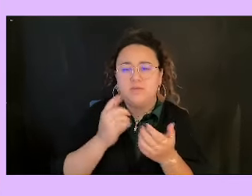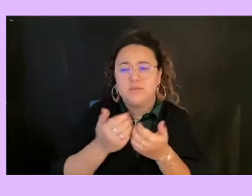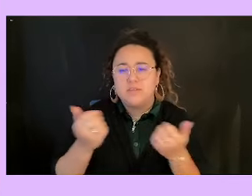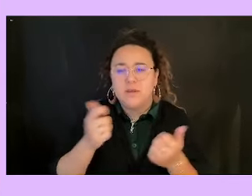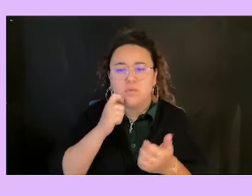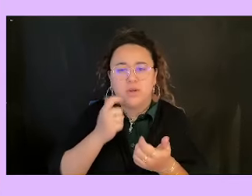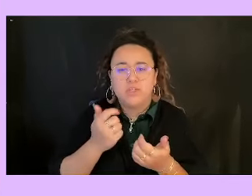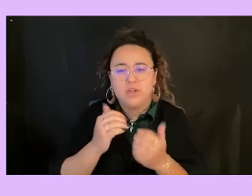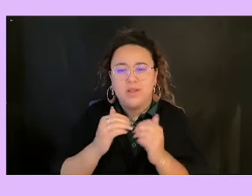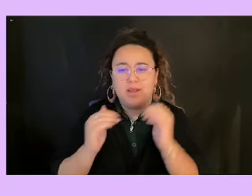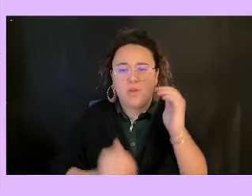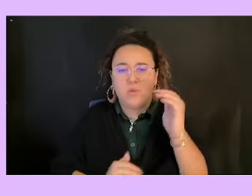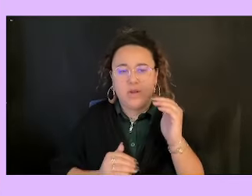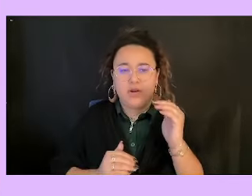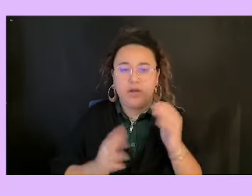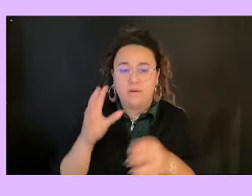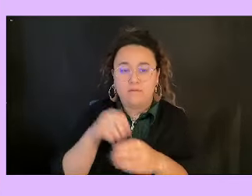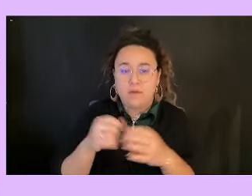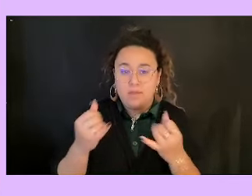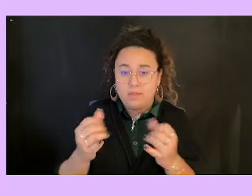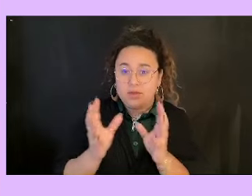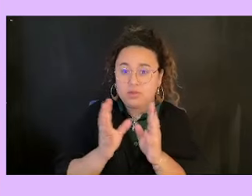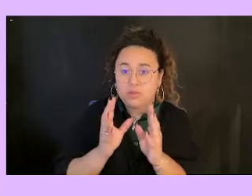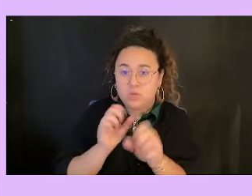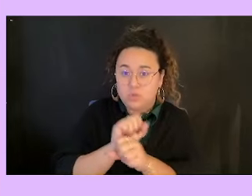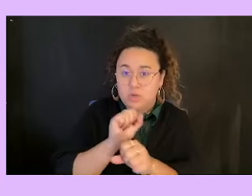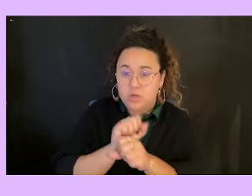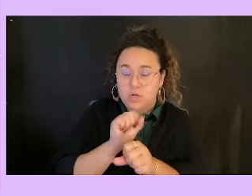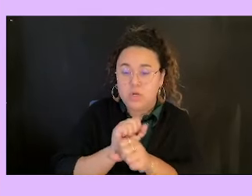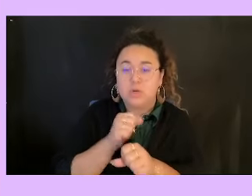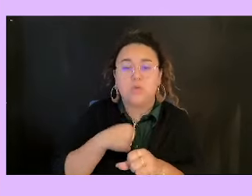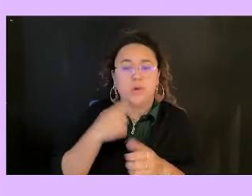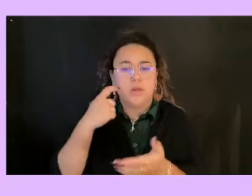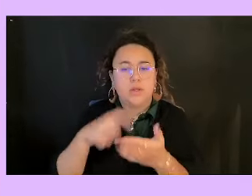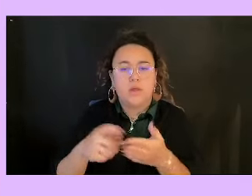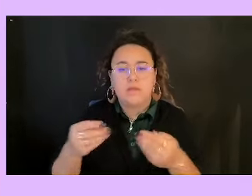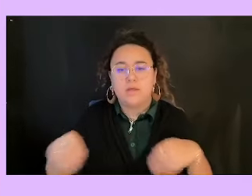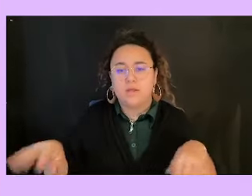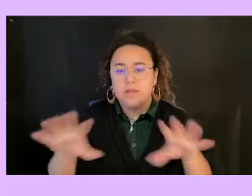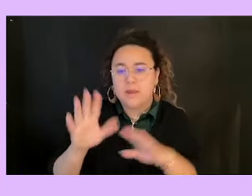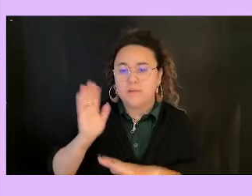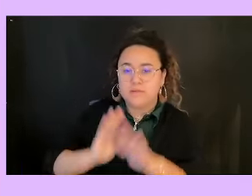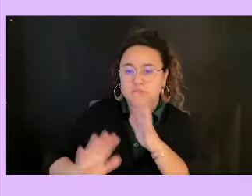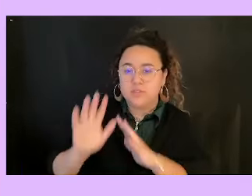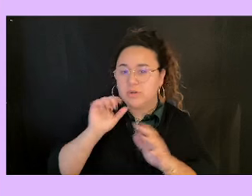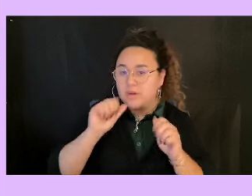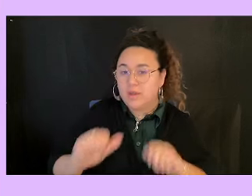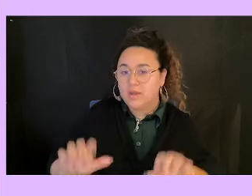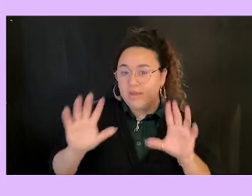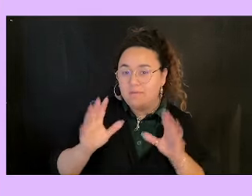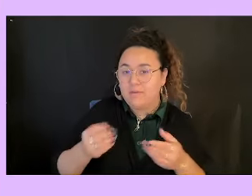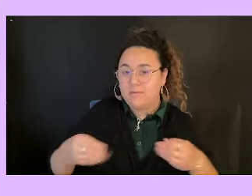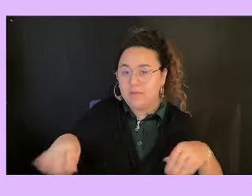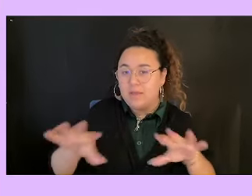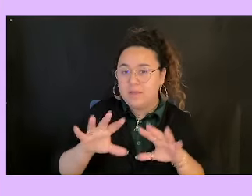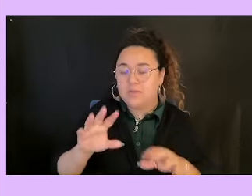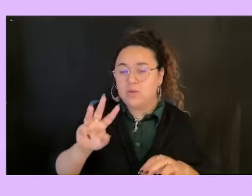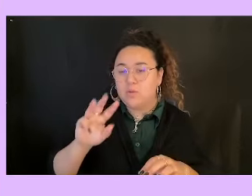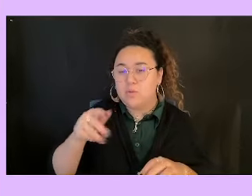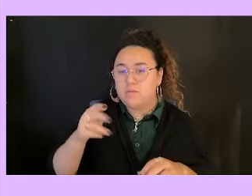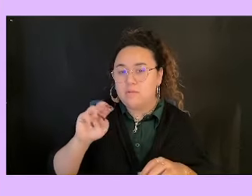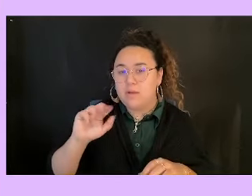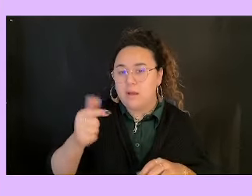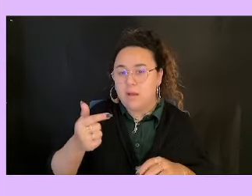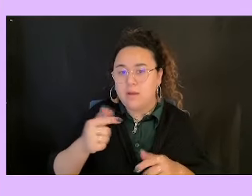As part of this work, we must start by acknowledging that we are residing on the ancestral and unceded lands of the Wampanoag, Nipmuc,